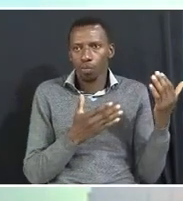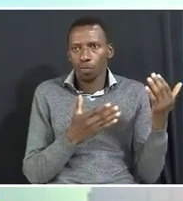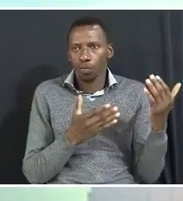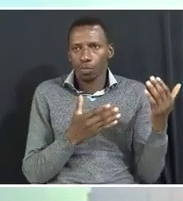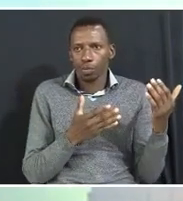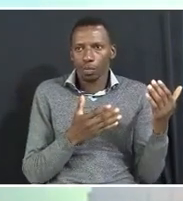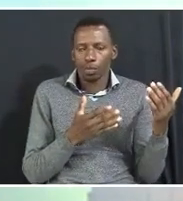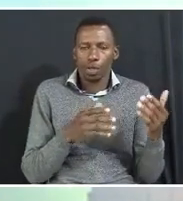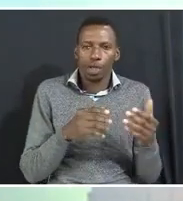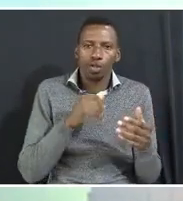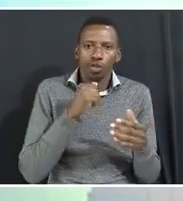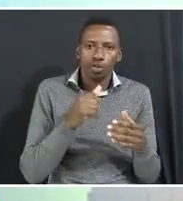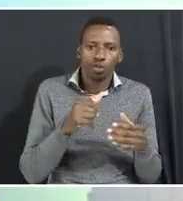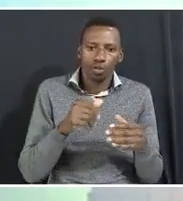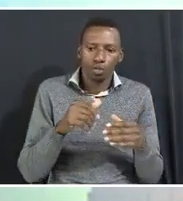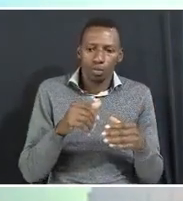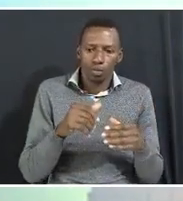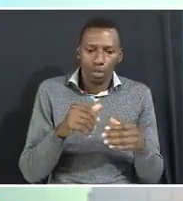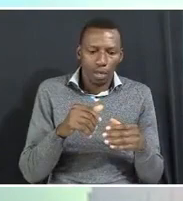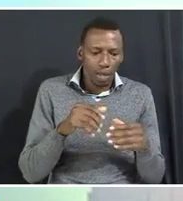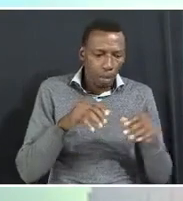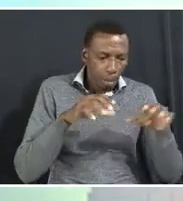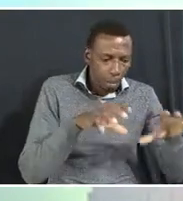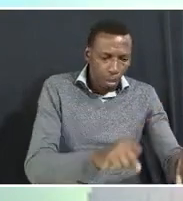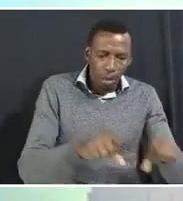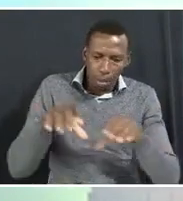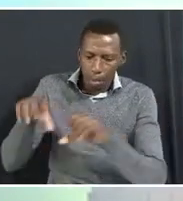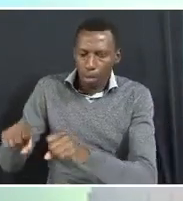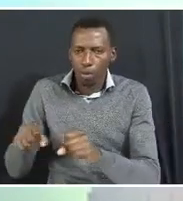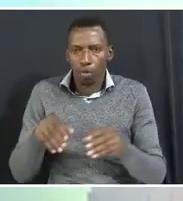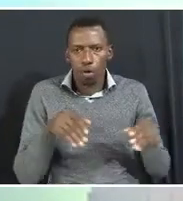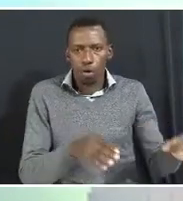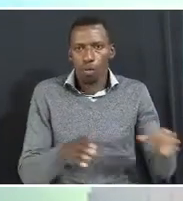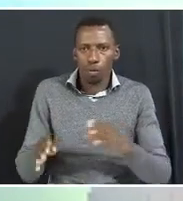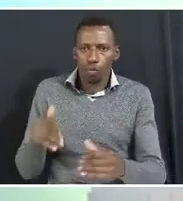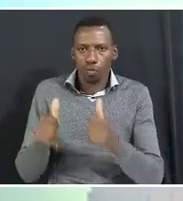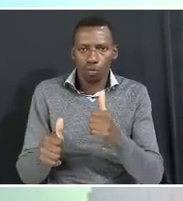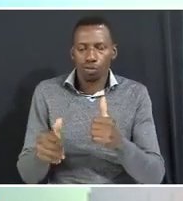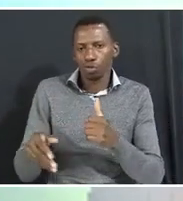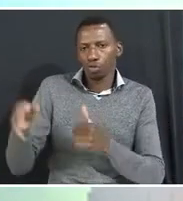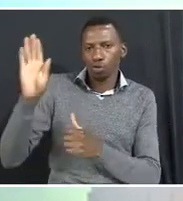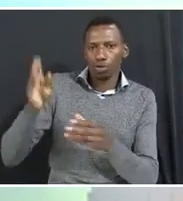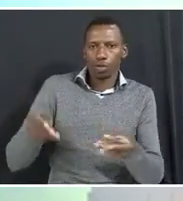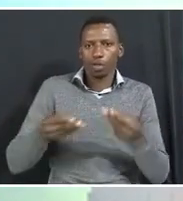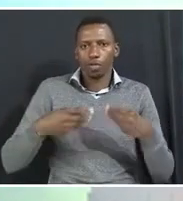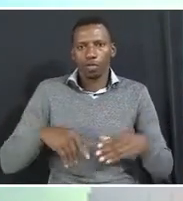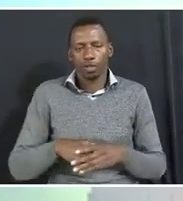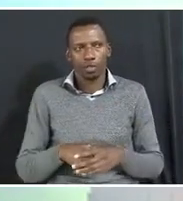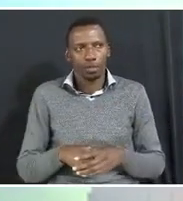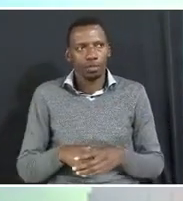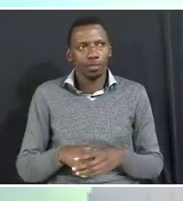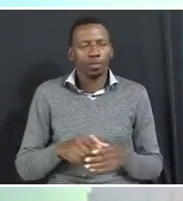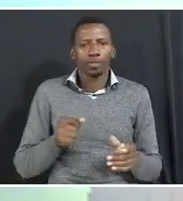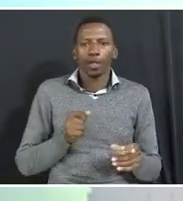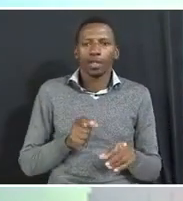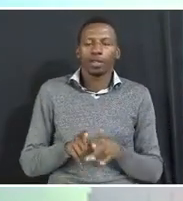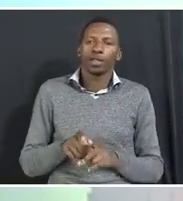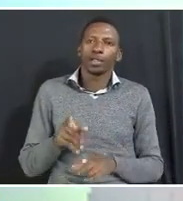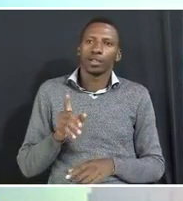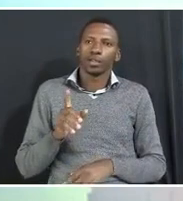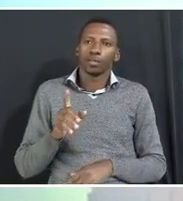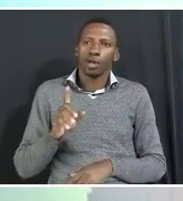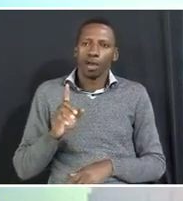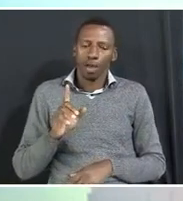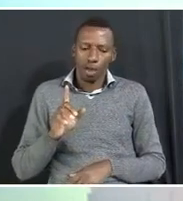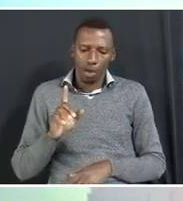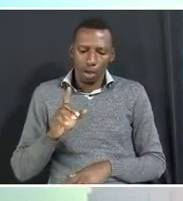fail to take advantage of opportunities that the Lord extends to us. One of our sisters, a colleague of mine in